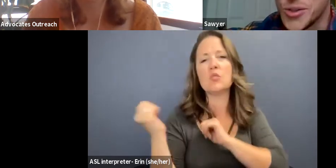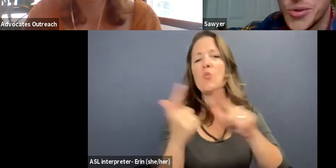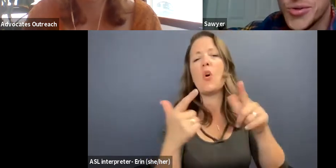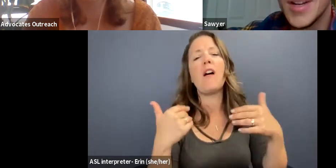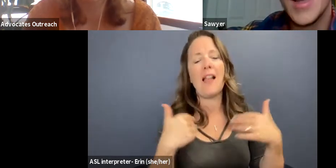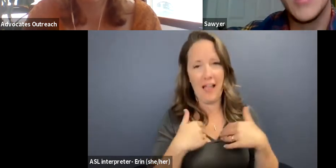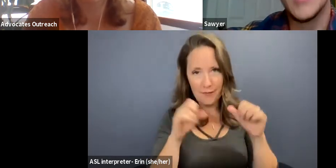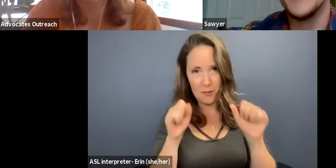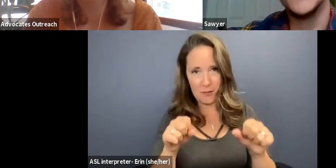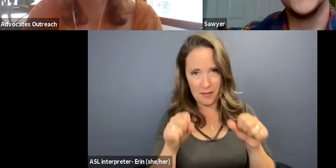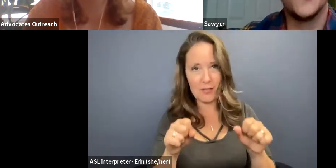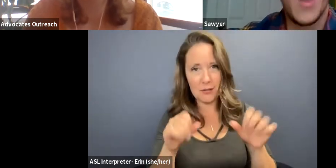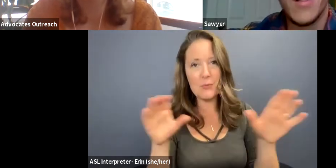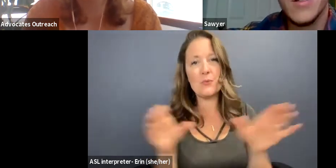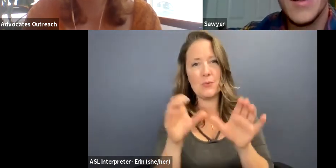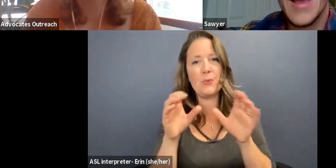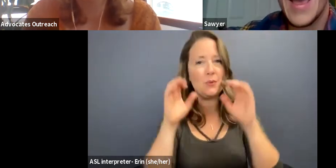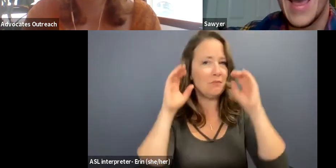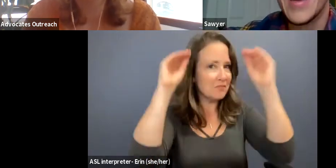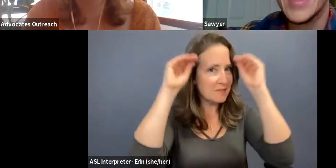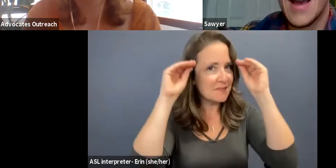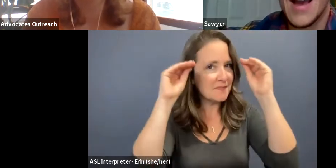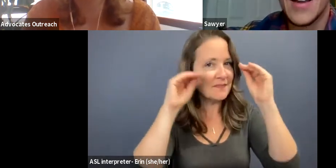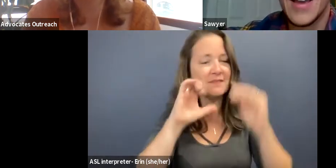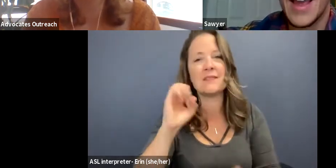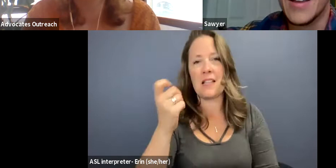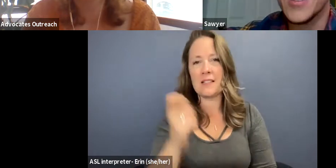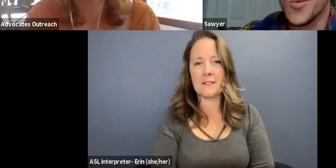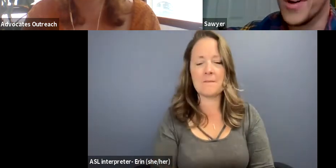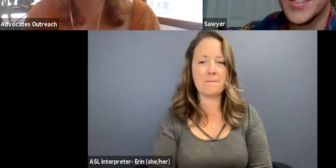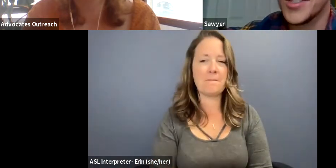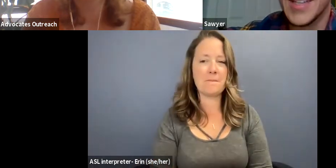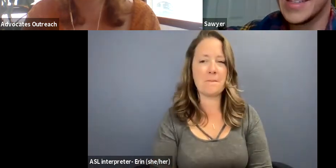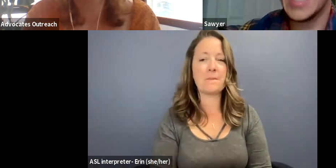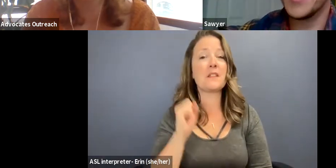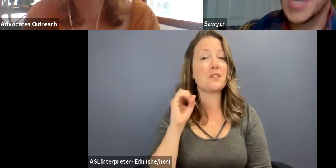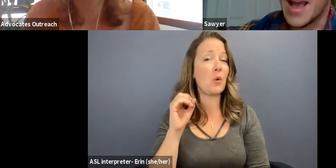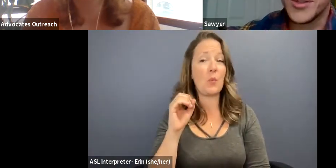typical. I just really want to like welcome and everybody and